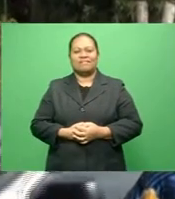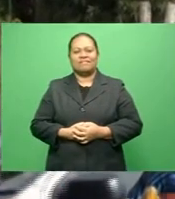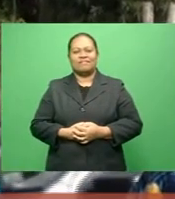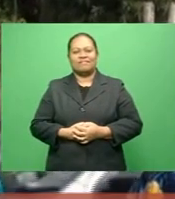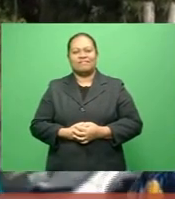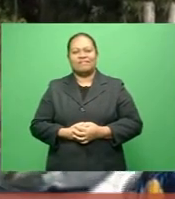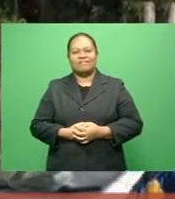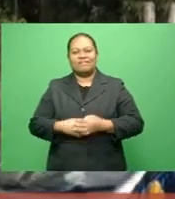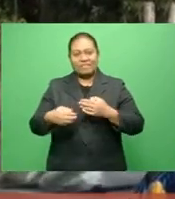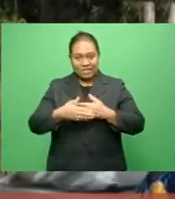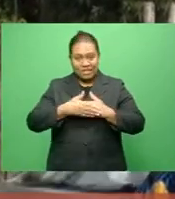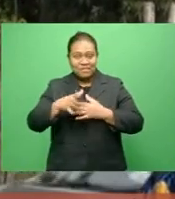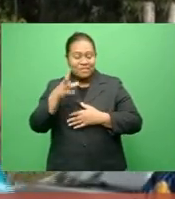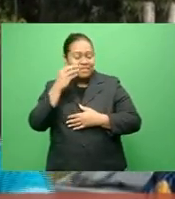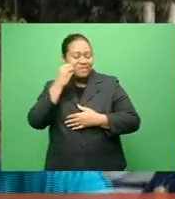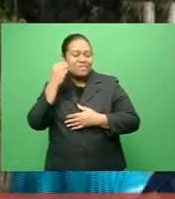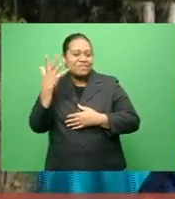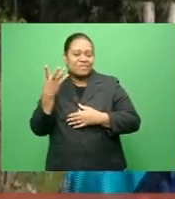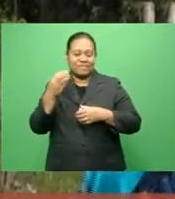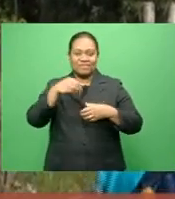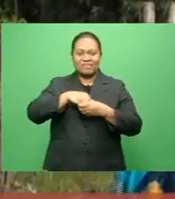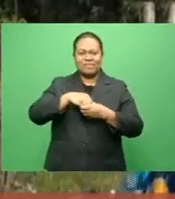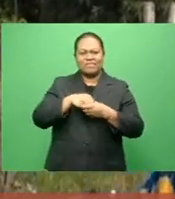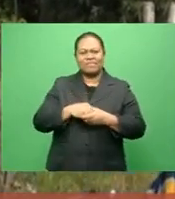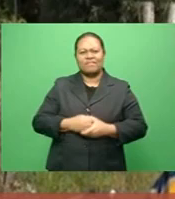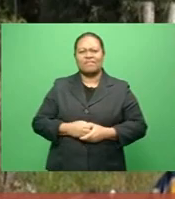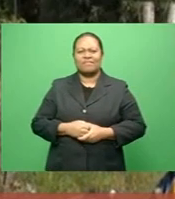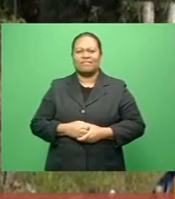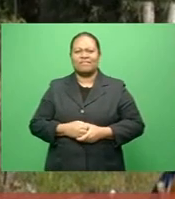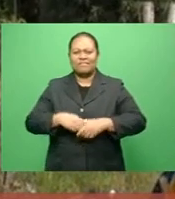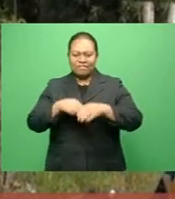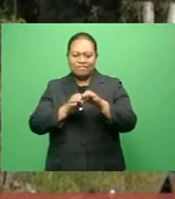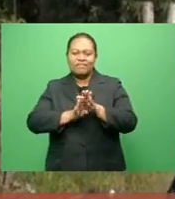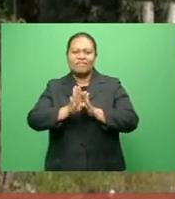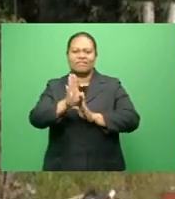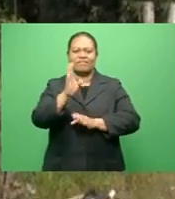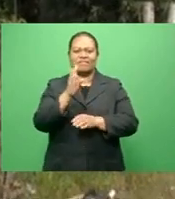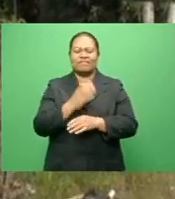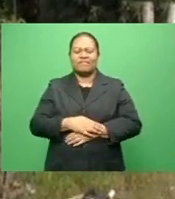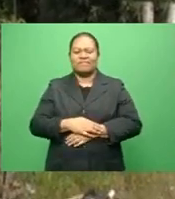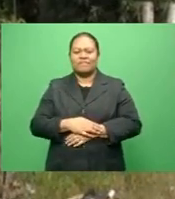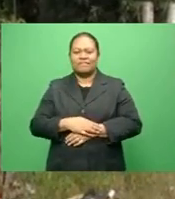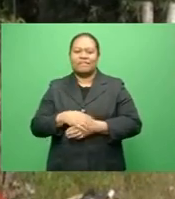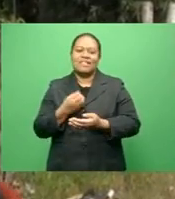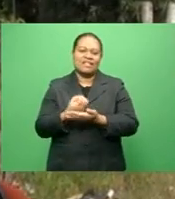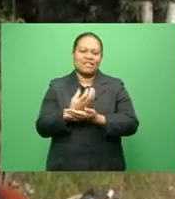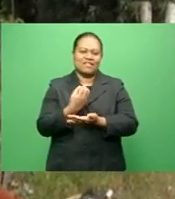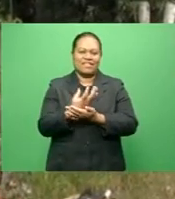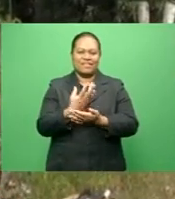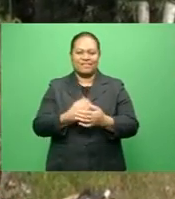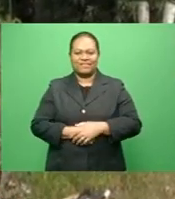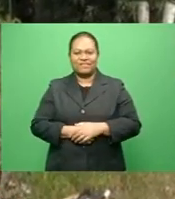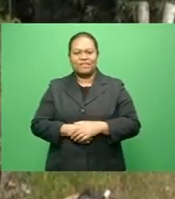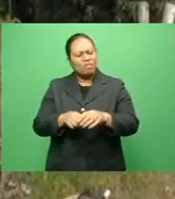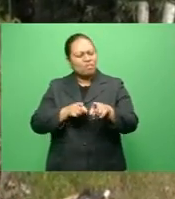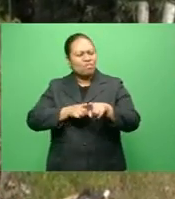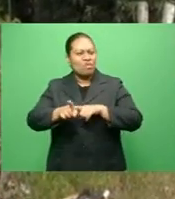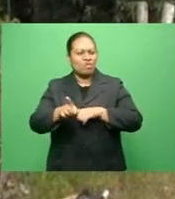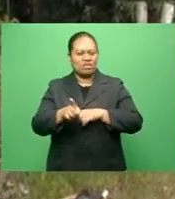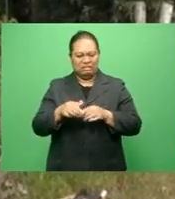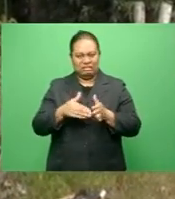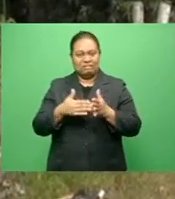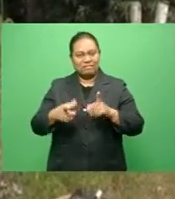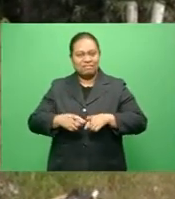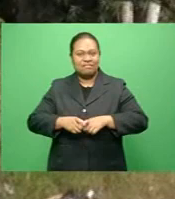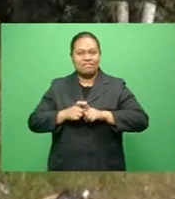The opening of this new supermarket is a good indication of the rate of development happening in the hidden paradise, especially in these trying